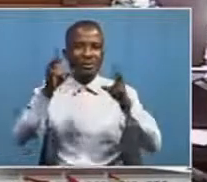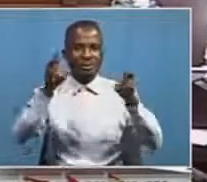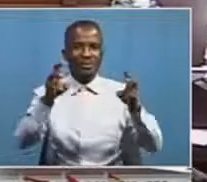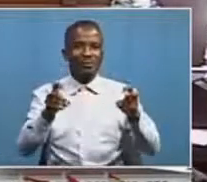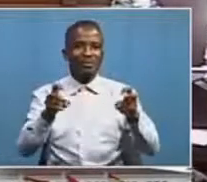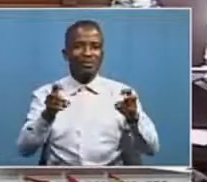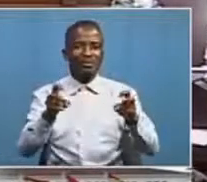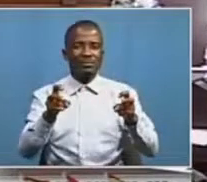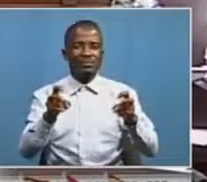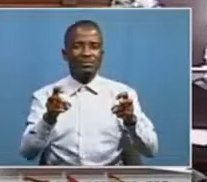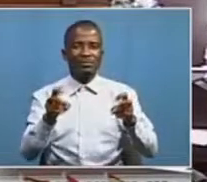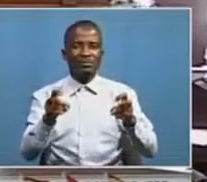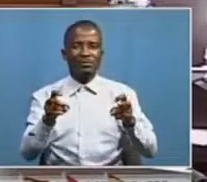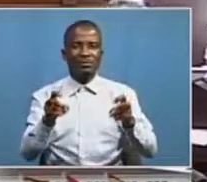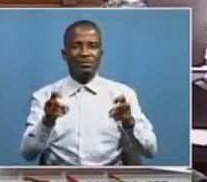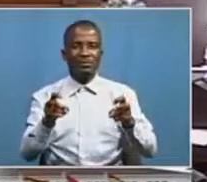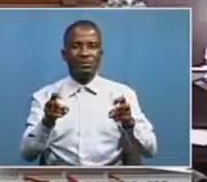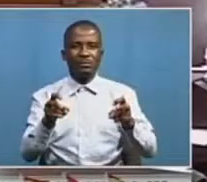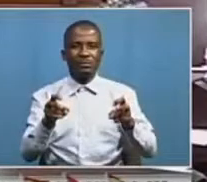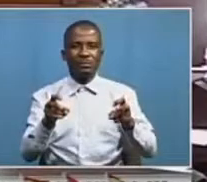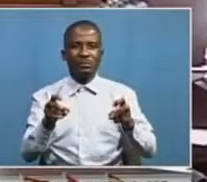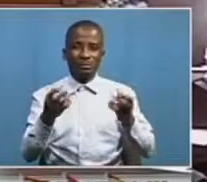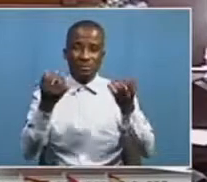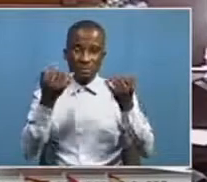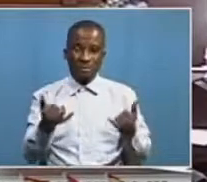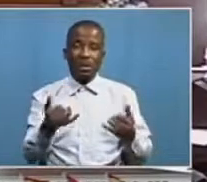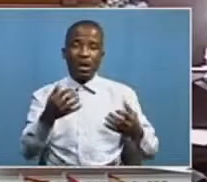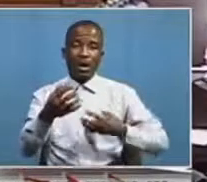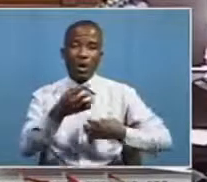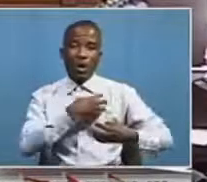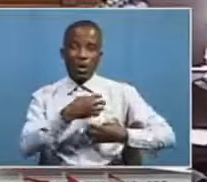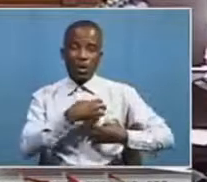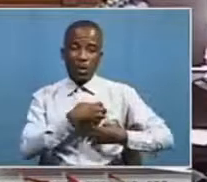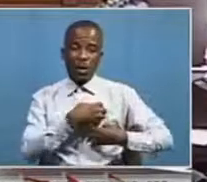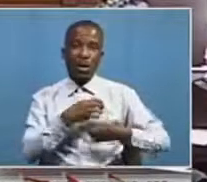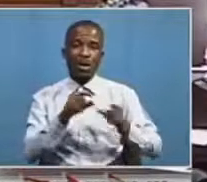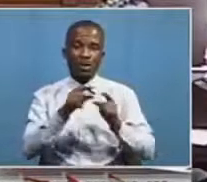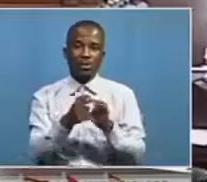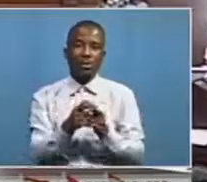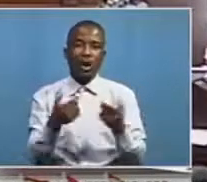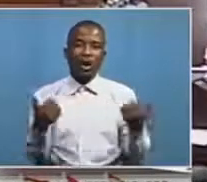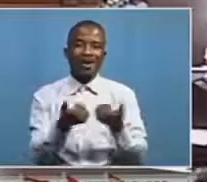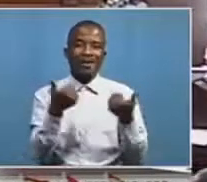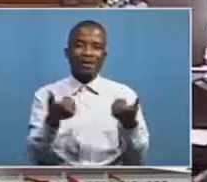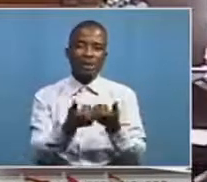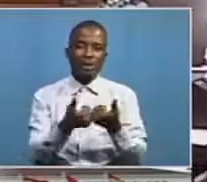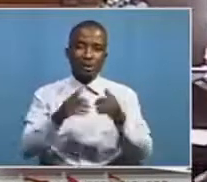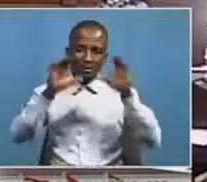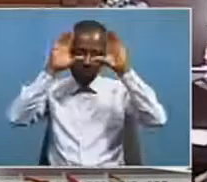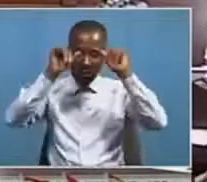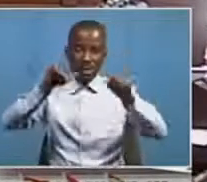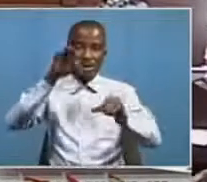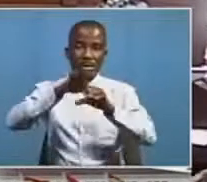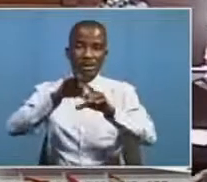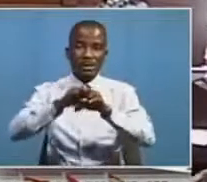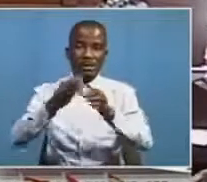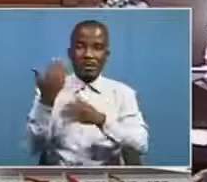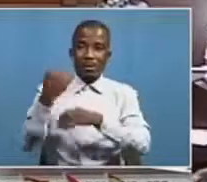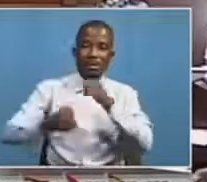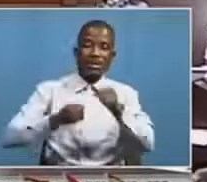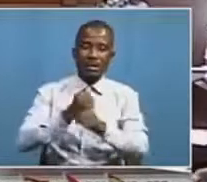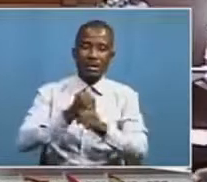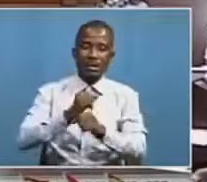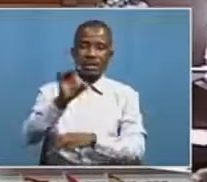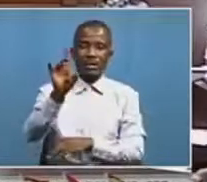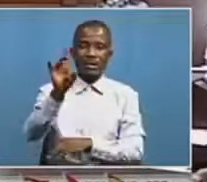judgment. In this petition, the petitioner was one of the candidates who contested the presidential election held on 7th